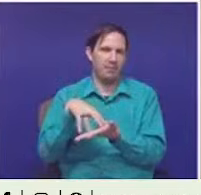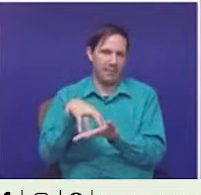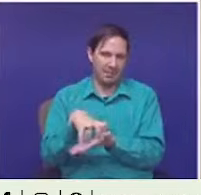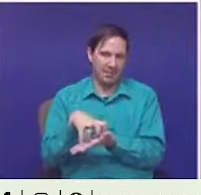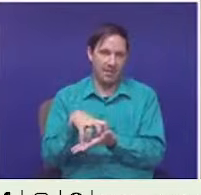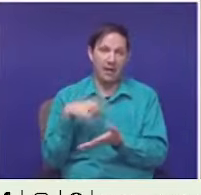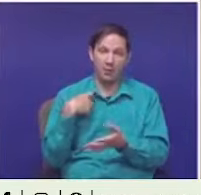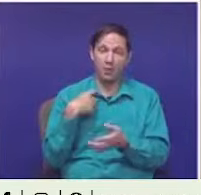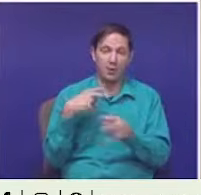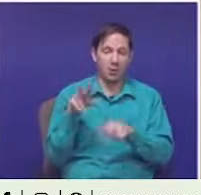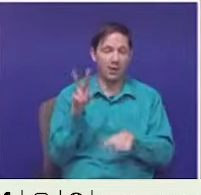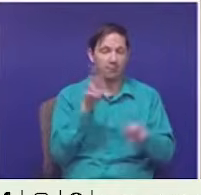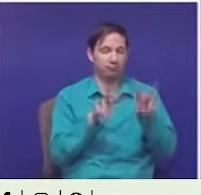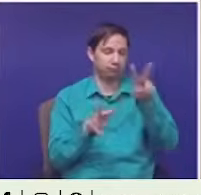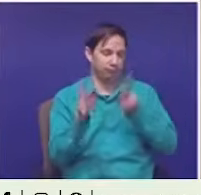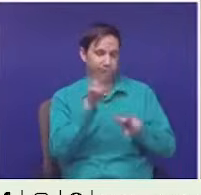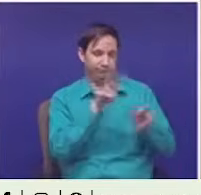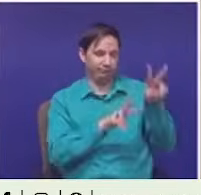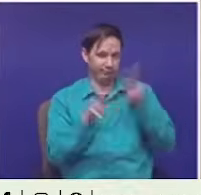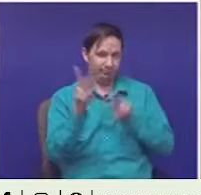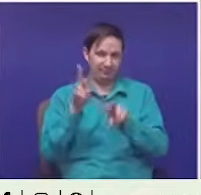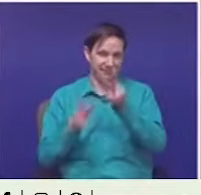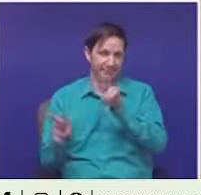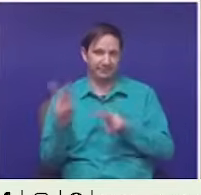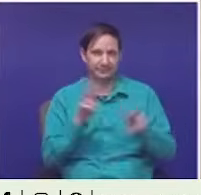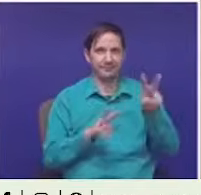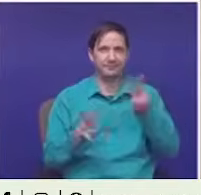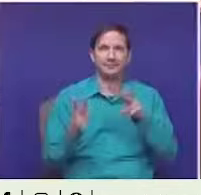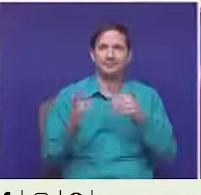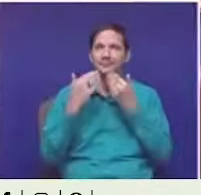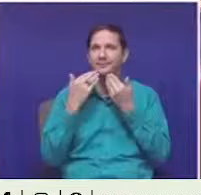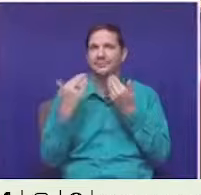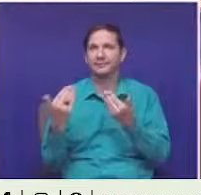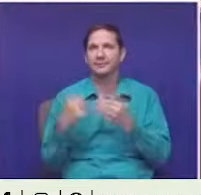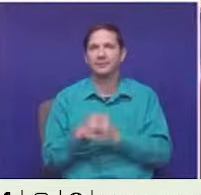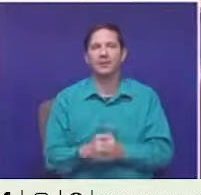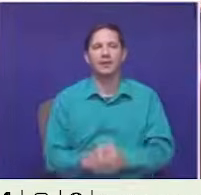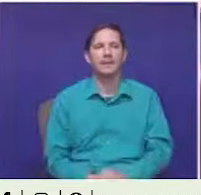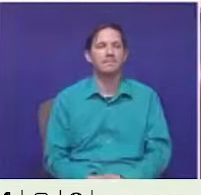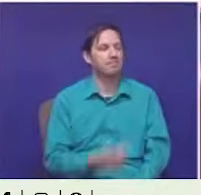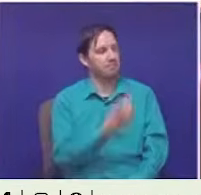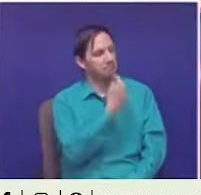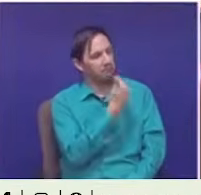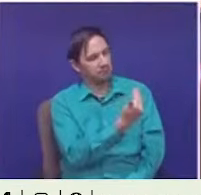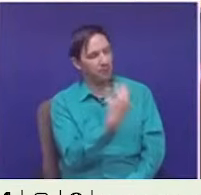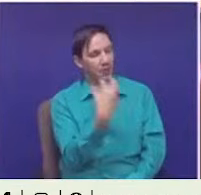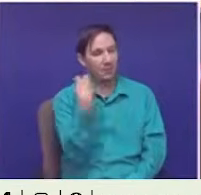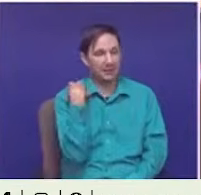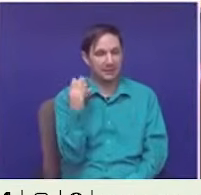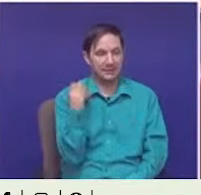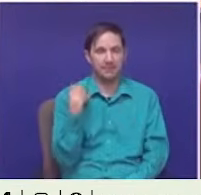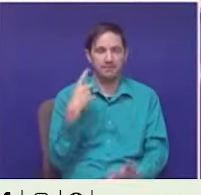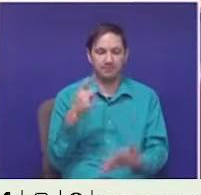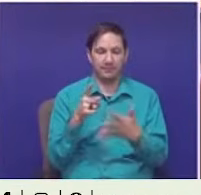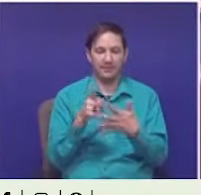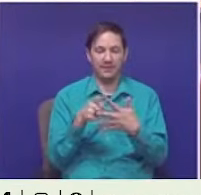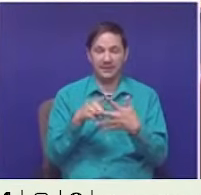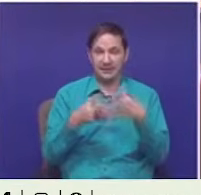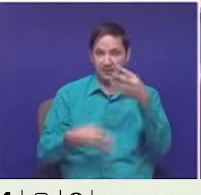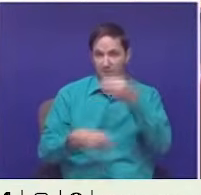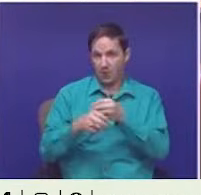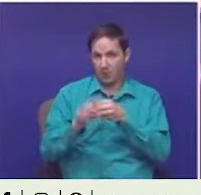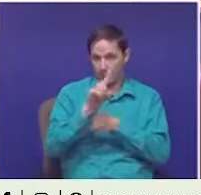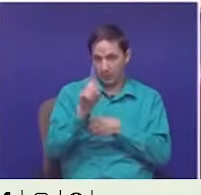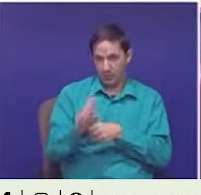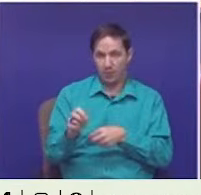will be monitoring this issue very closely. Thank you, Chair. Thank you, Honorable Minister. The first follow-up question will come from